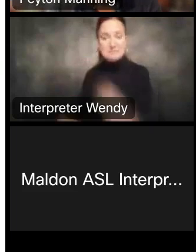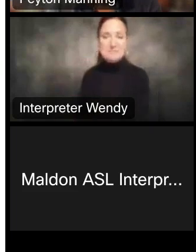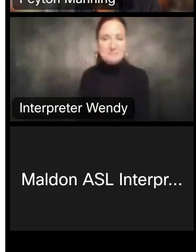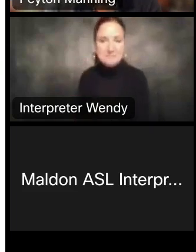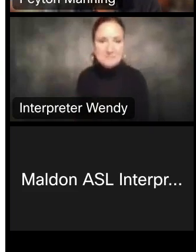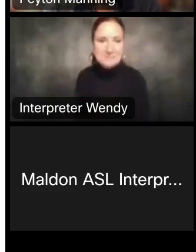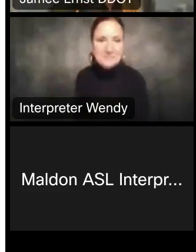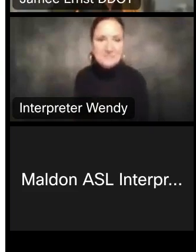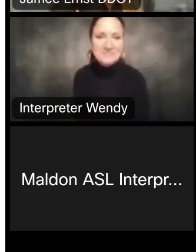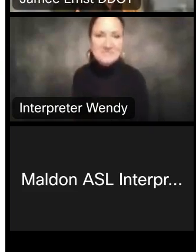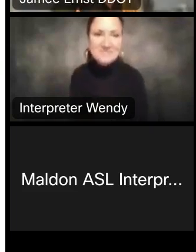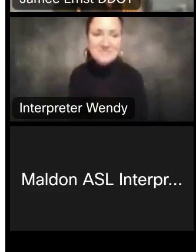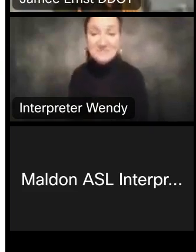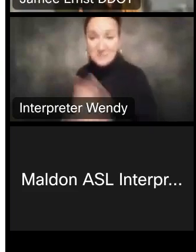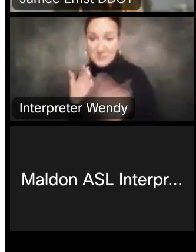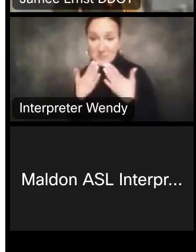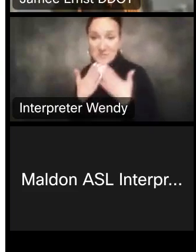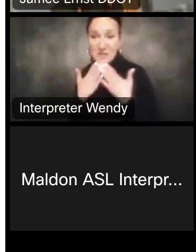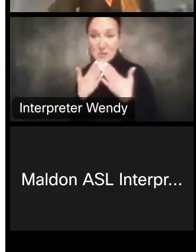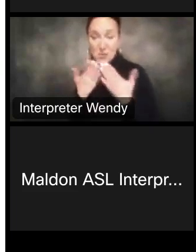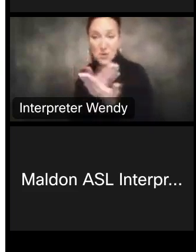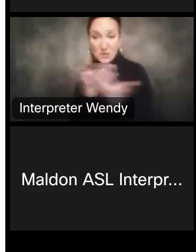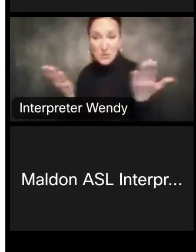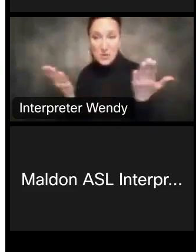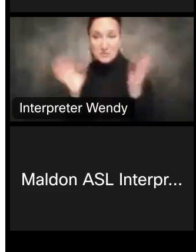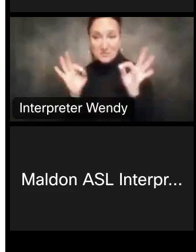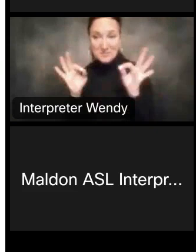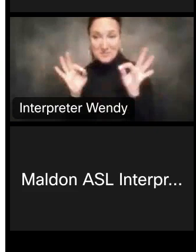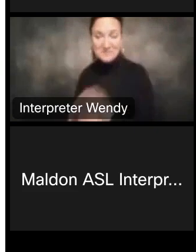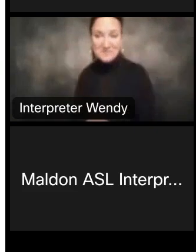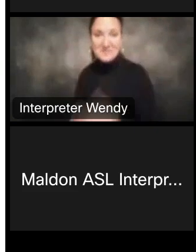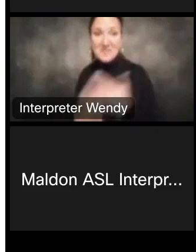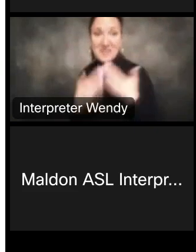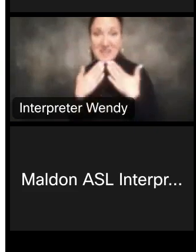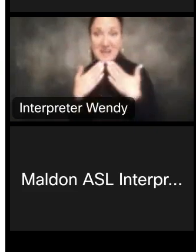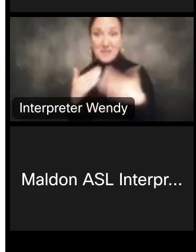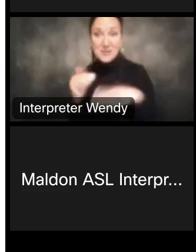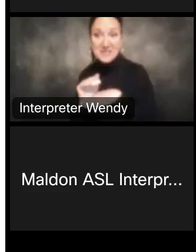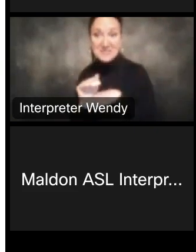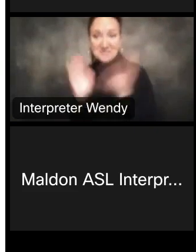Thank you all Hey, very thank much you. for being here. Thank you all. Thank you, everybody. Have a good one.